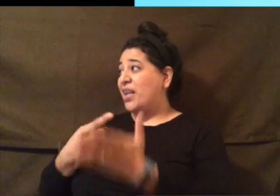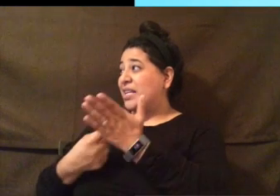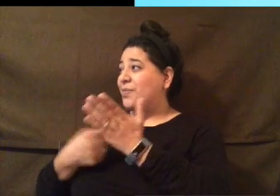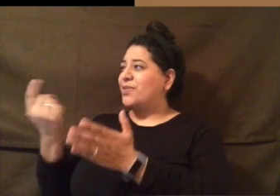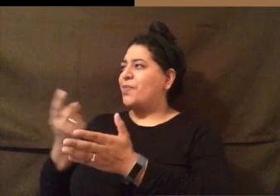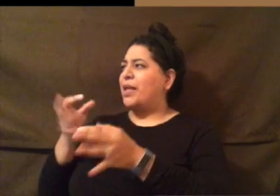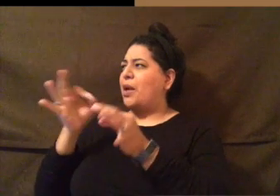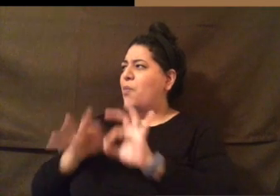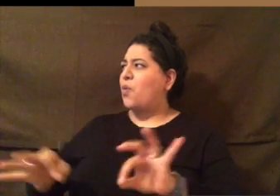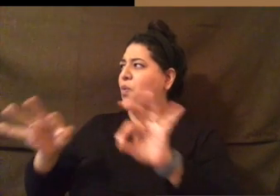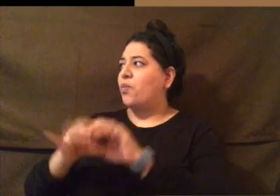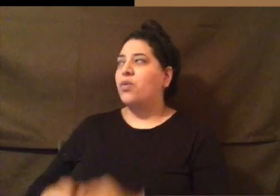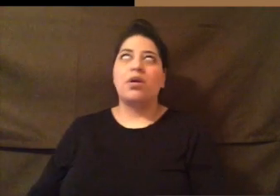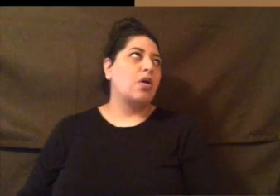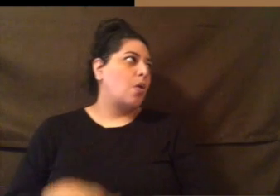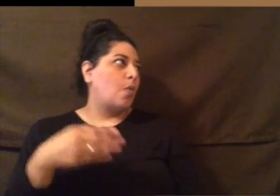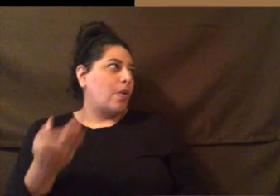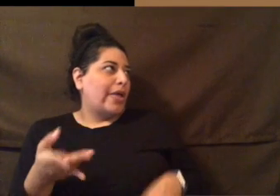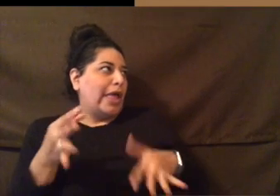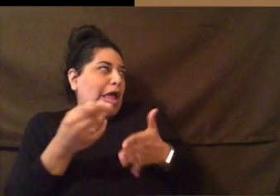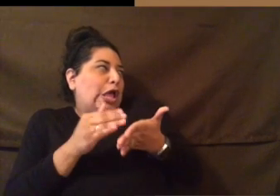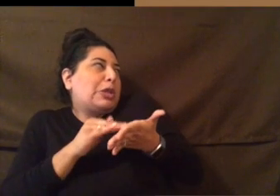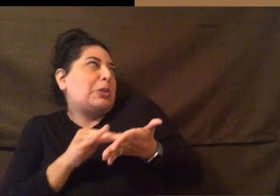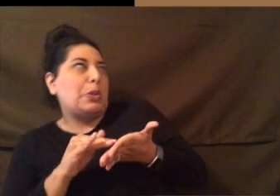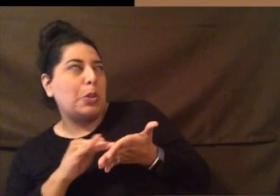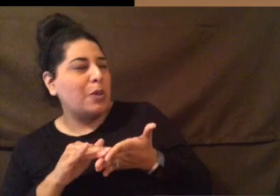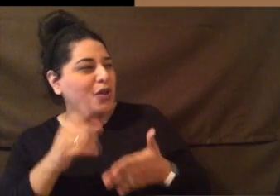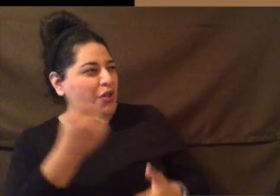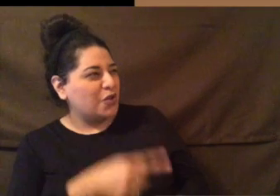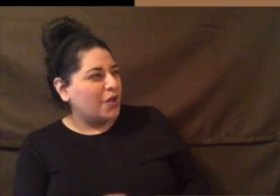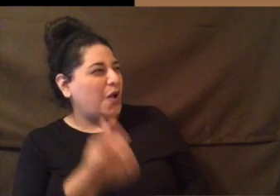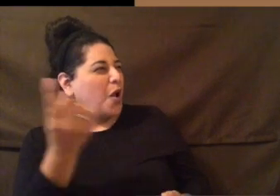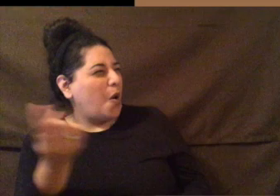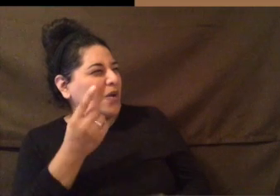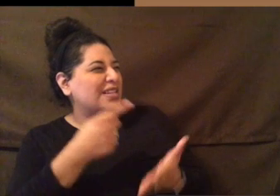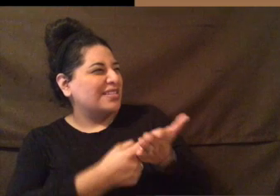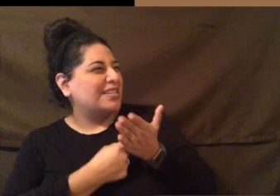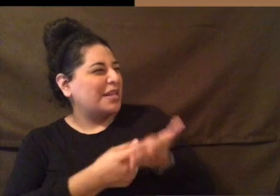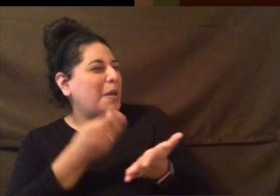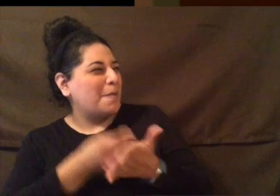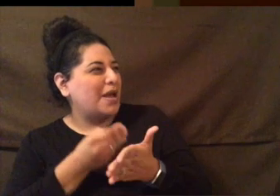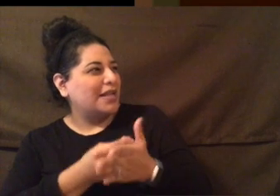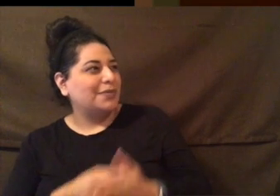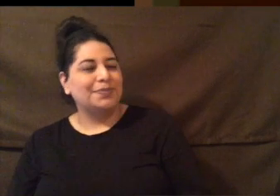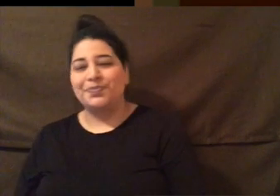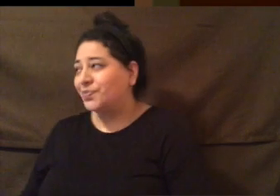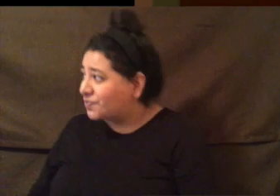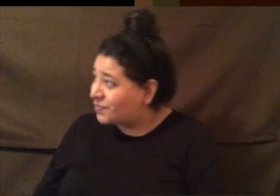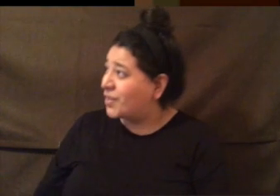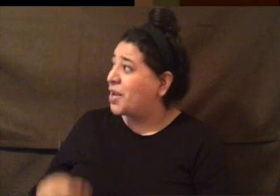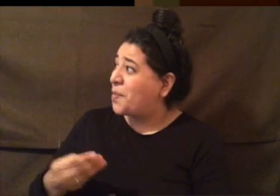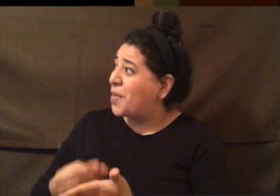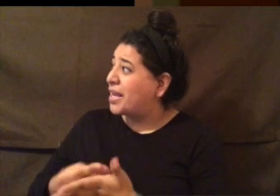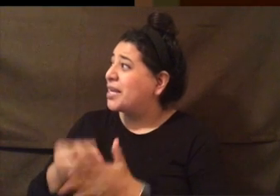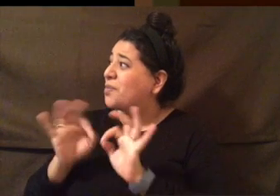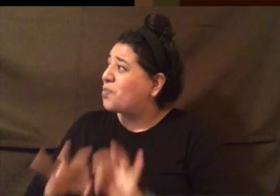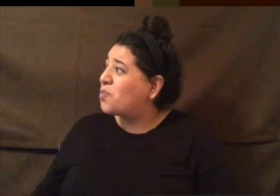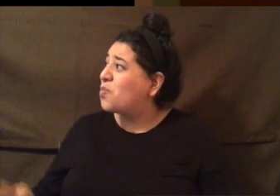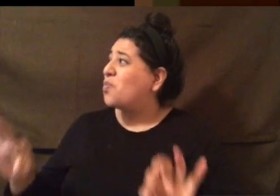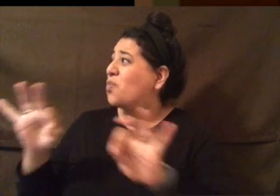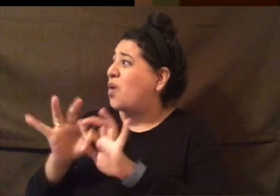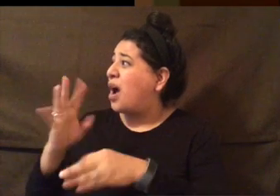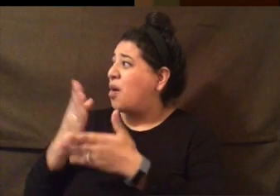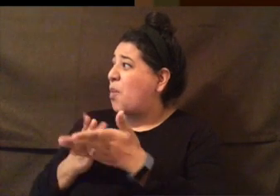about credit. Well, excuse me. You guys are always talking about money. We can't help it, Barry. Money is